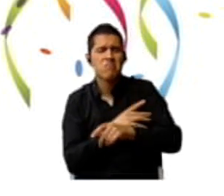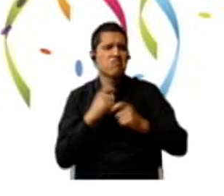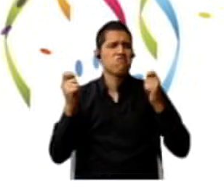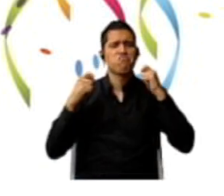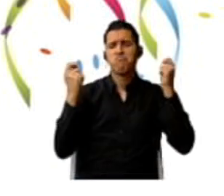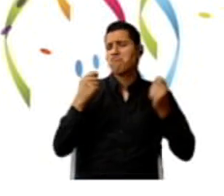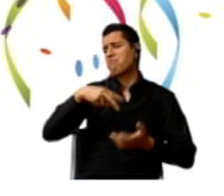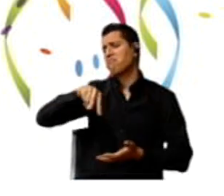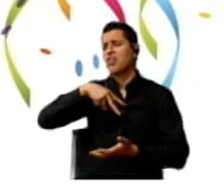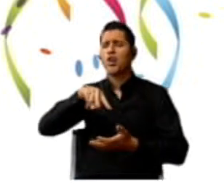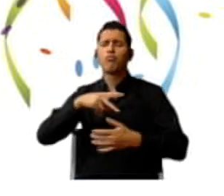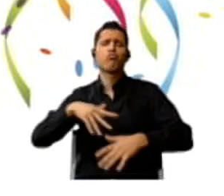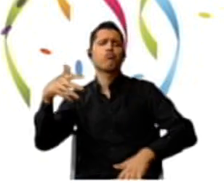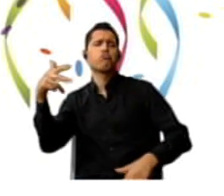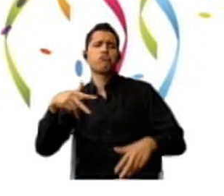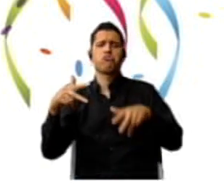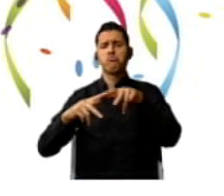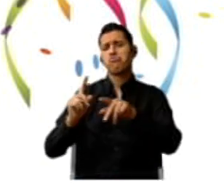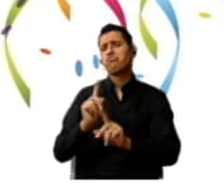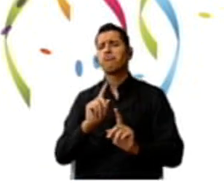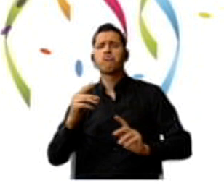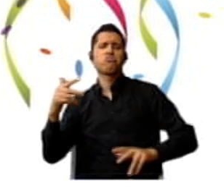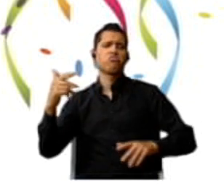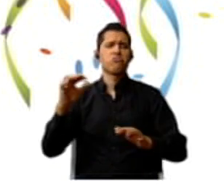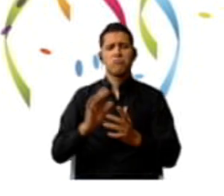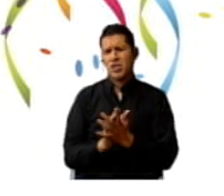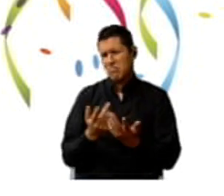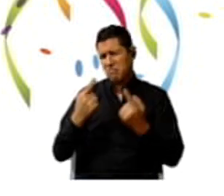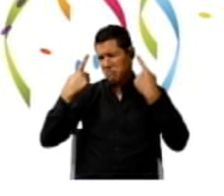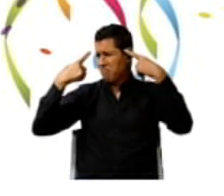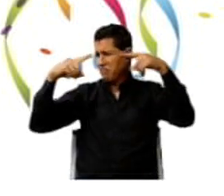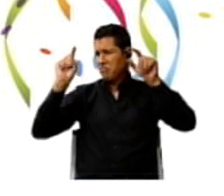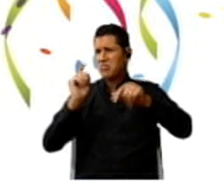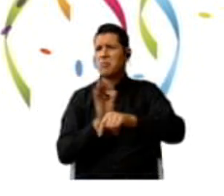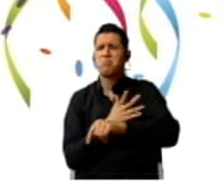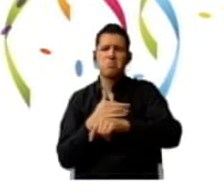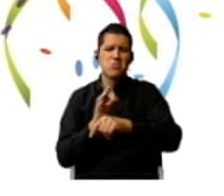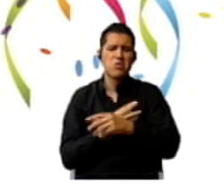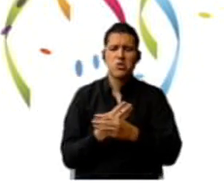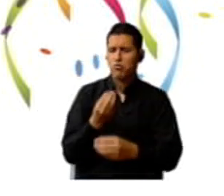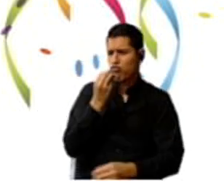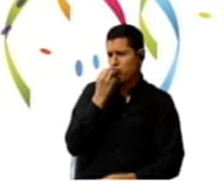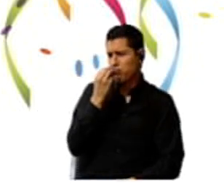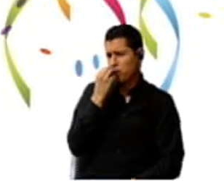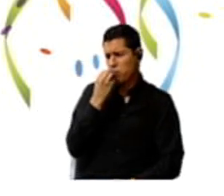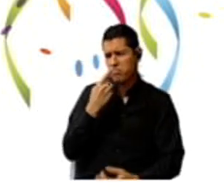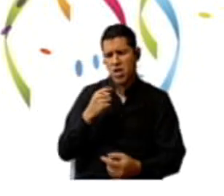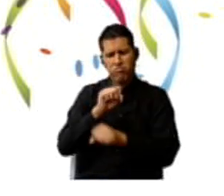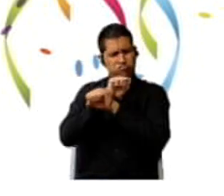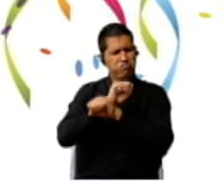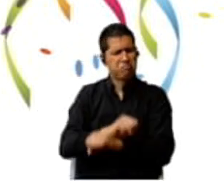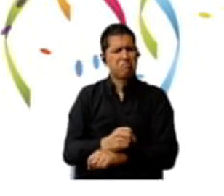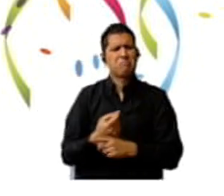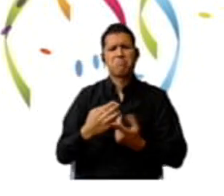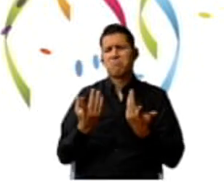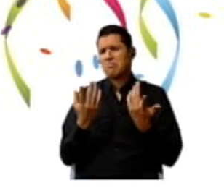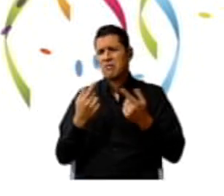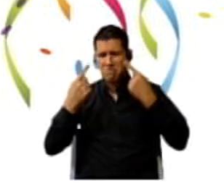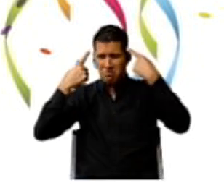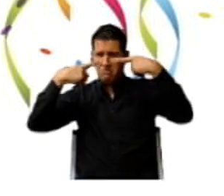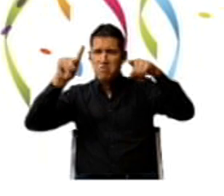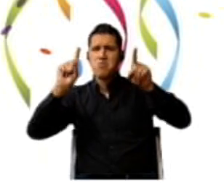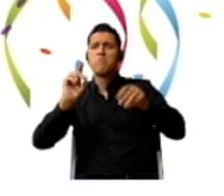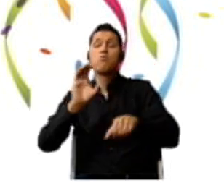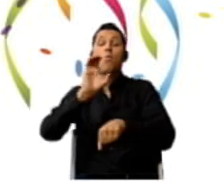dance. They have family meals. They cook dishes with fish, coconut, bread,